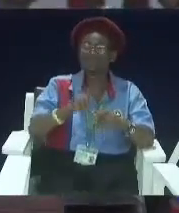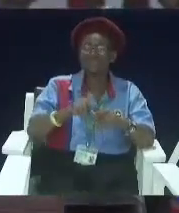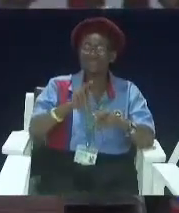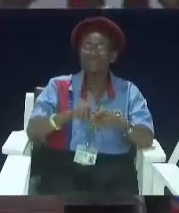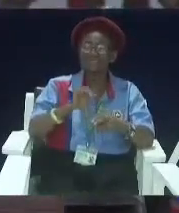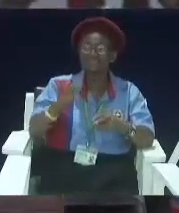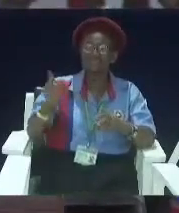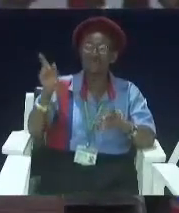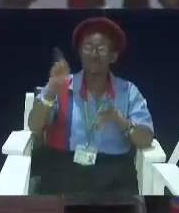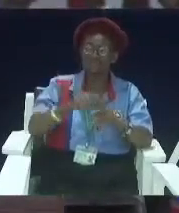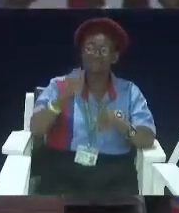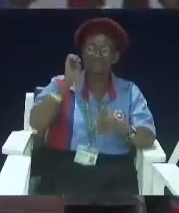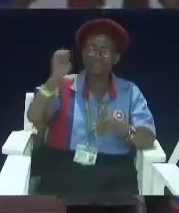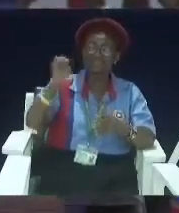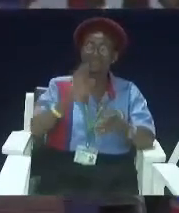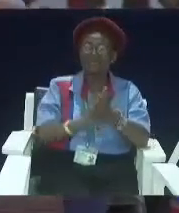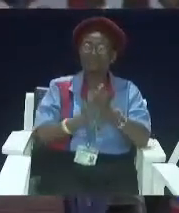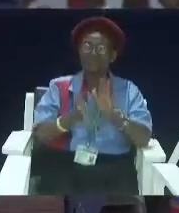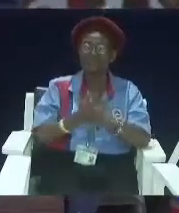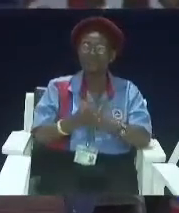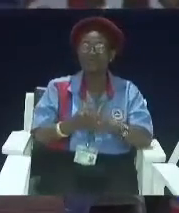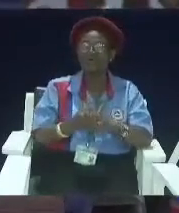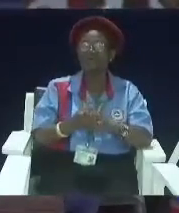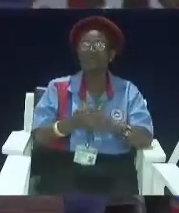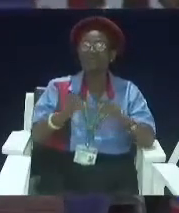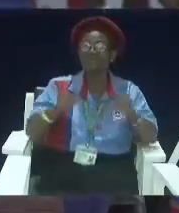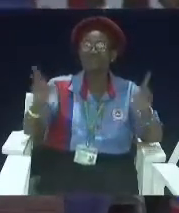increasing, until he became